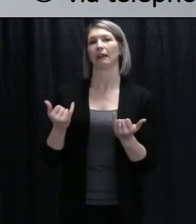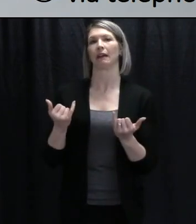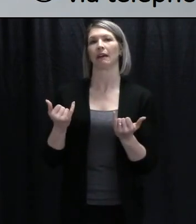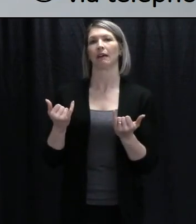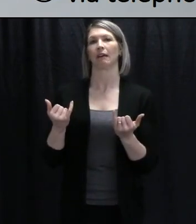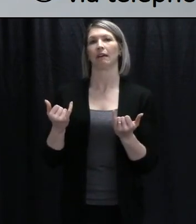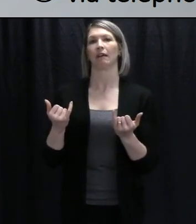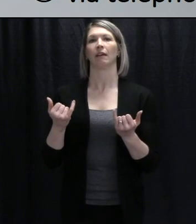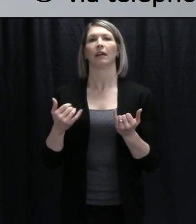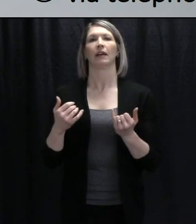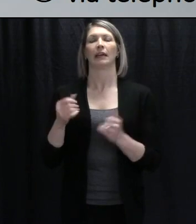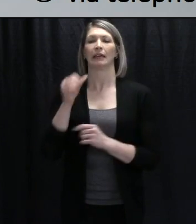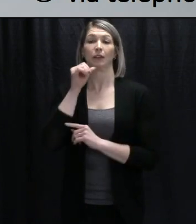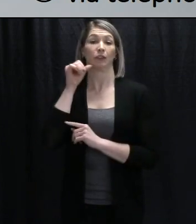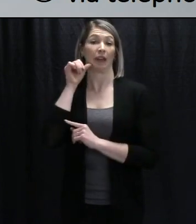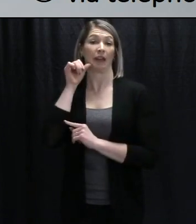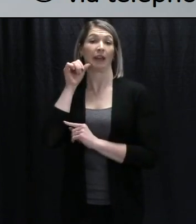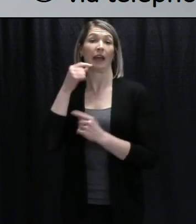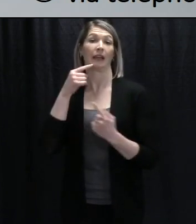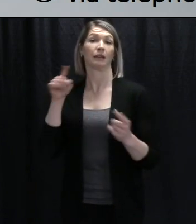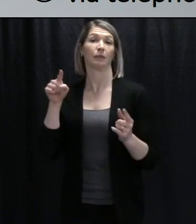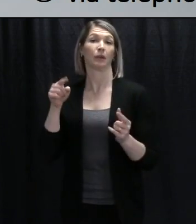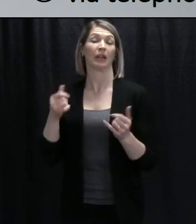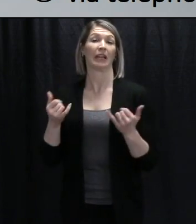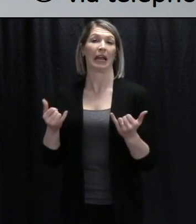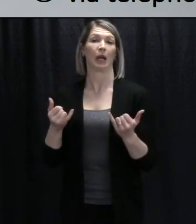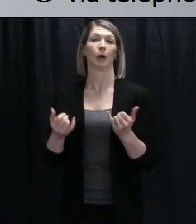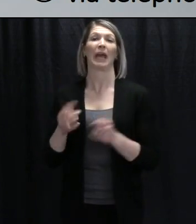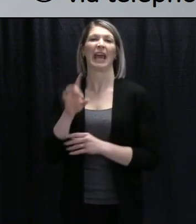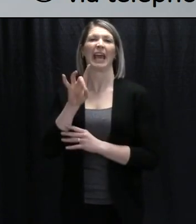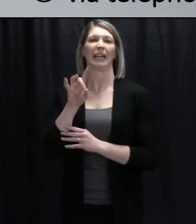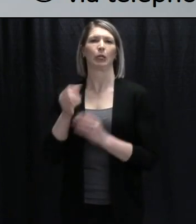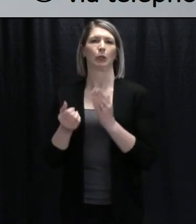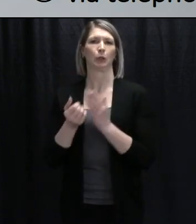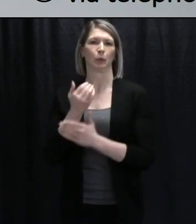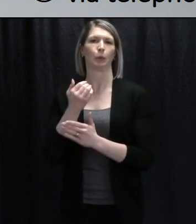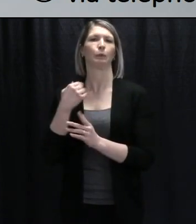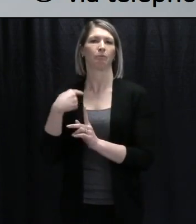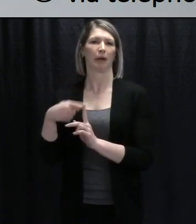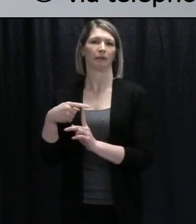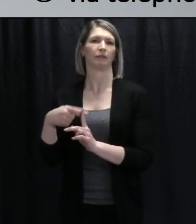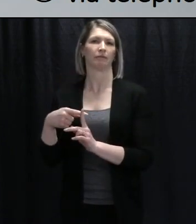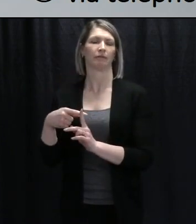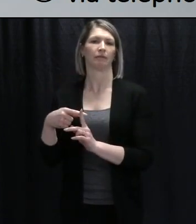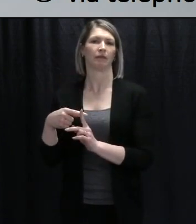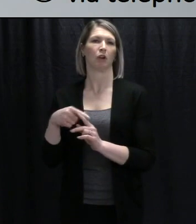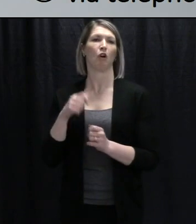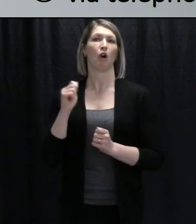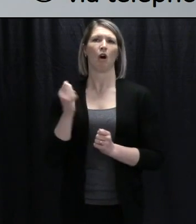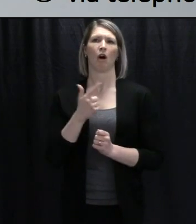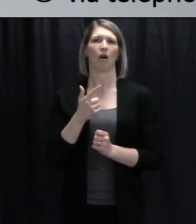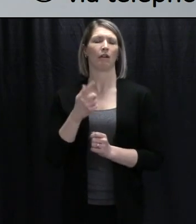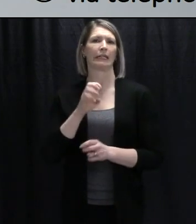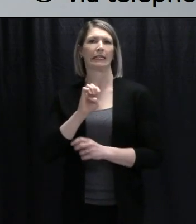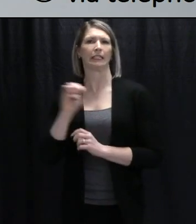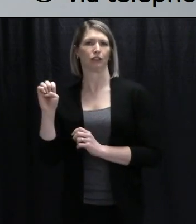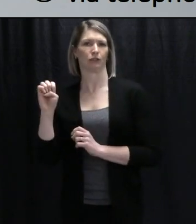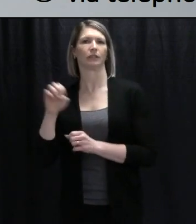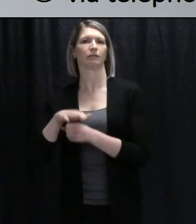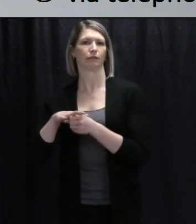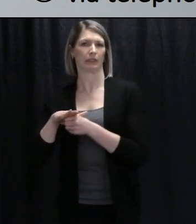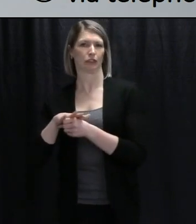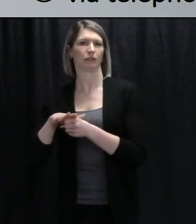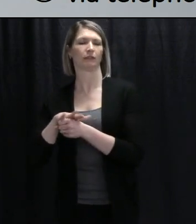the media briefing yesterday, we have 8 new positive cases. All of these cases are within Eastern Health Region. The public